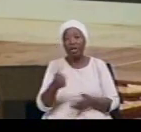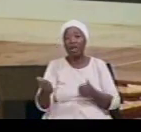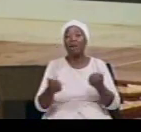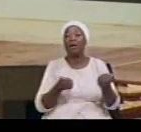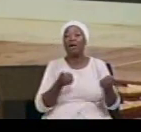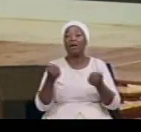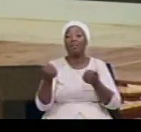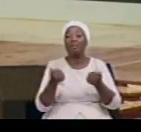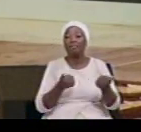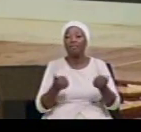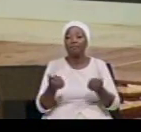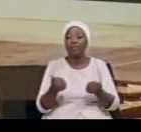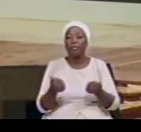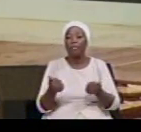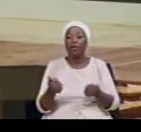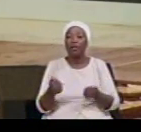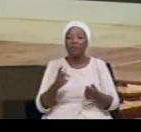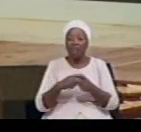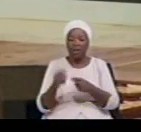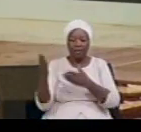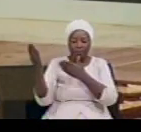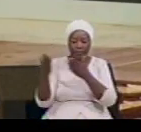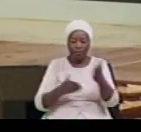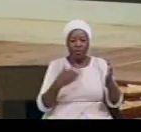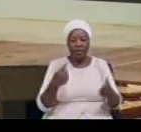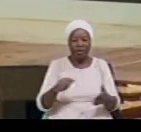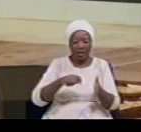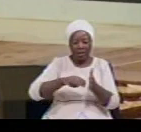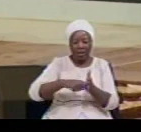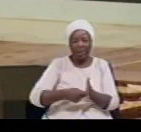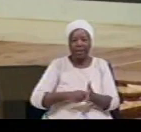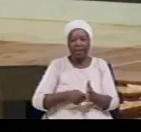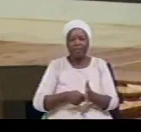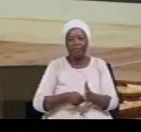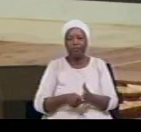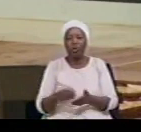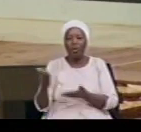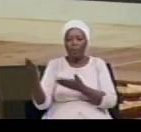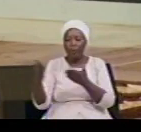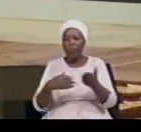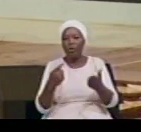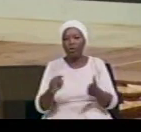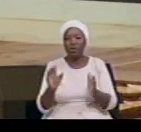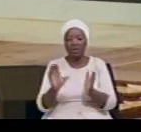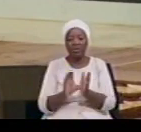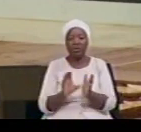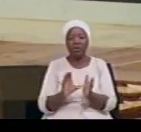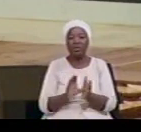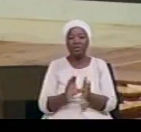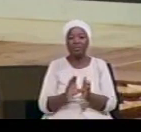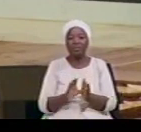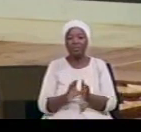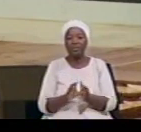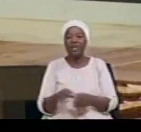He got the key. He got the receipt. He didn't write